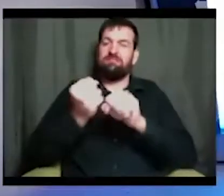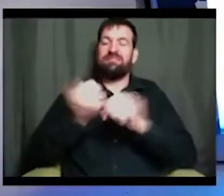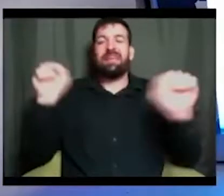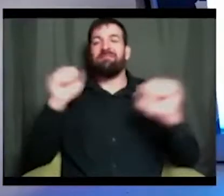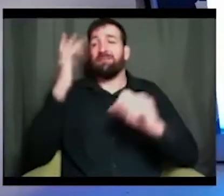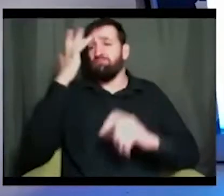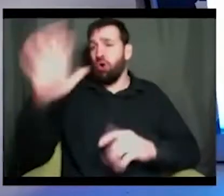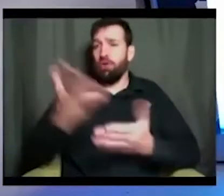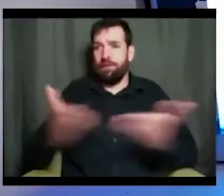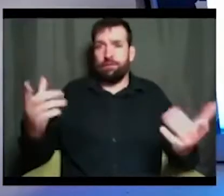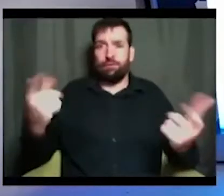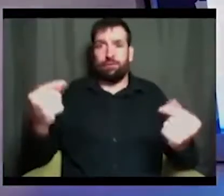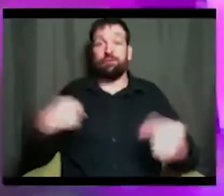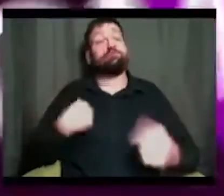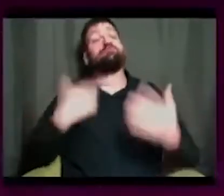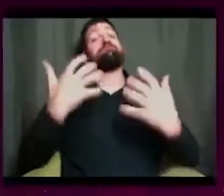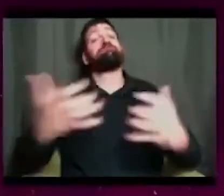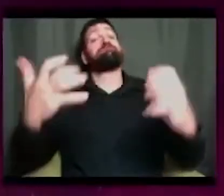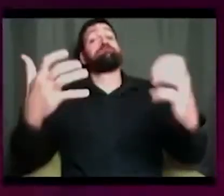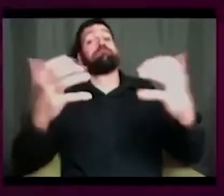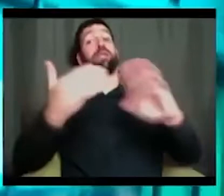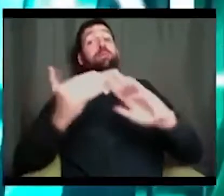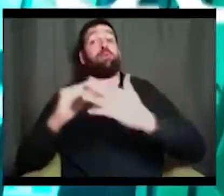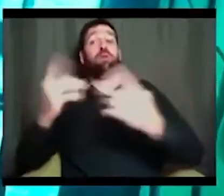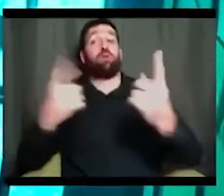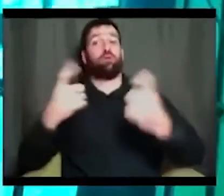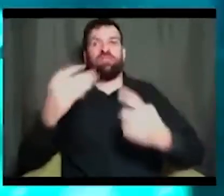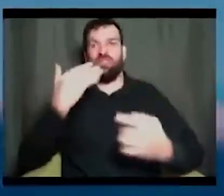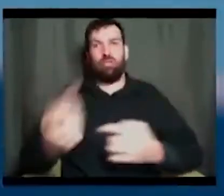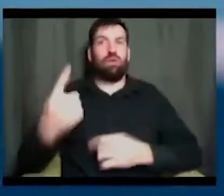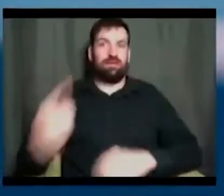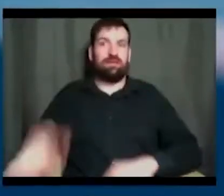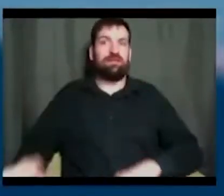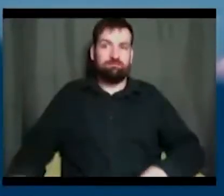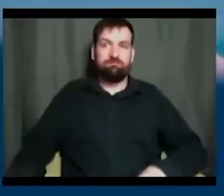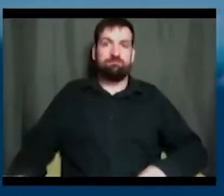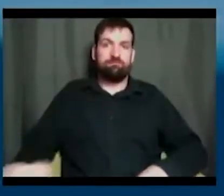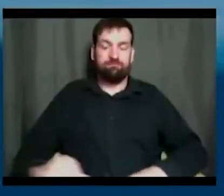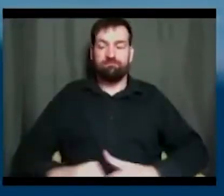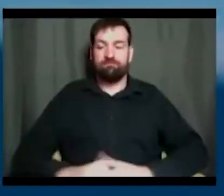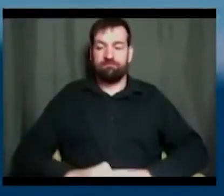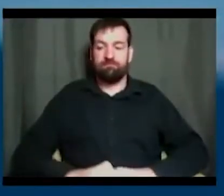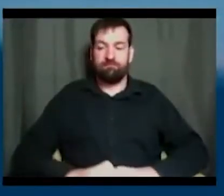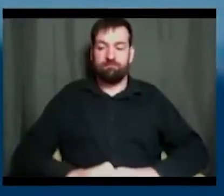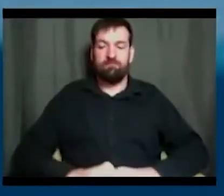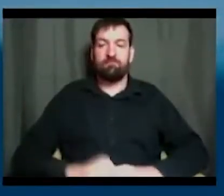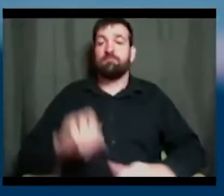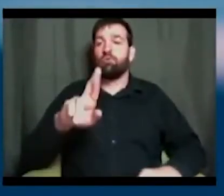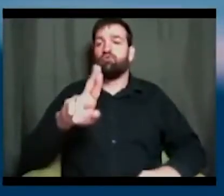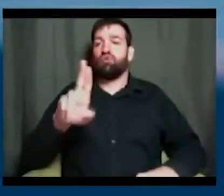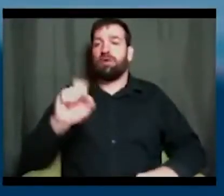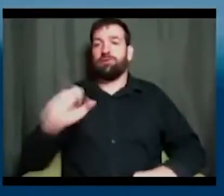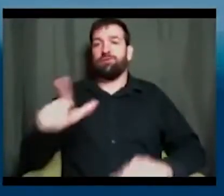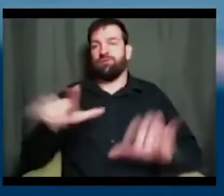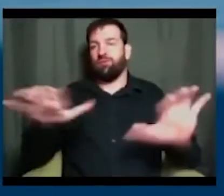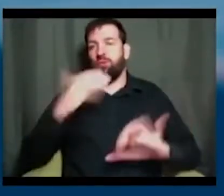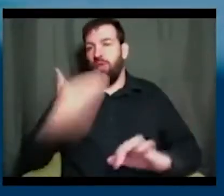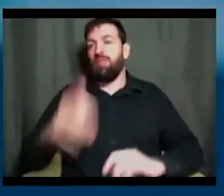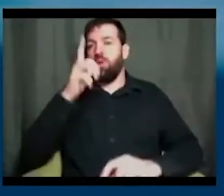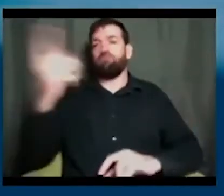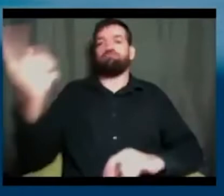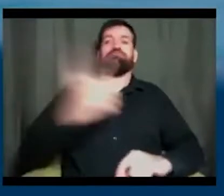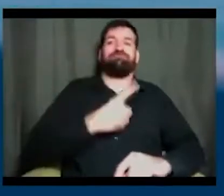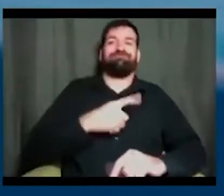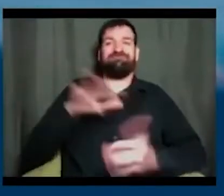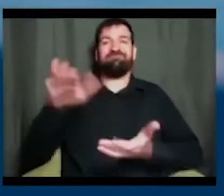let's get to some community questions because you've got some good ones coming in today. And Russell's doing good out there. He's going to come back in and do his happy dance for us.